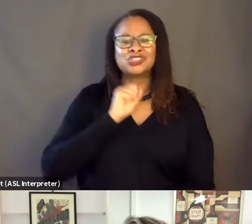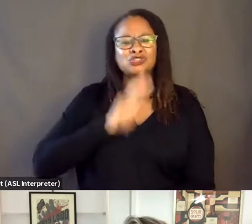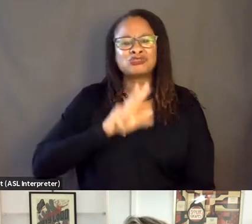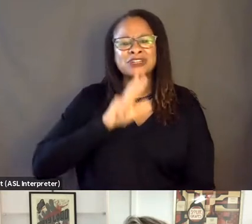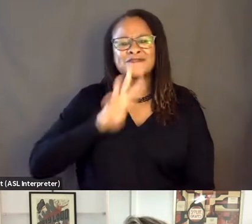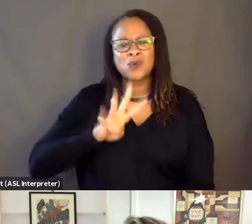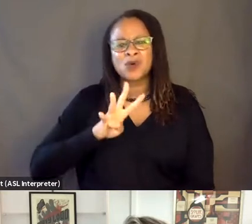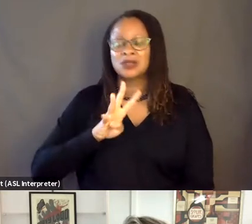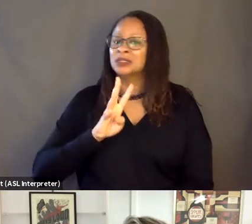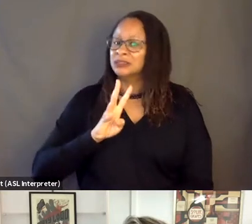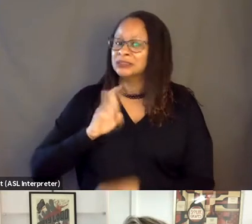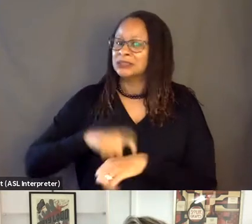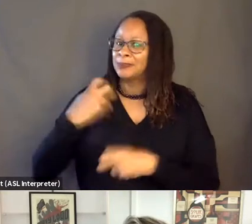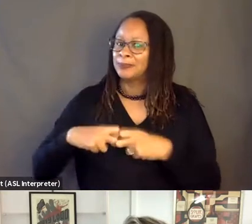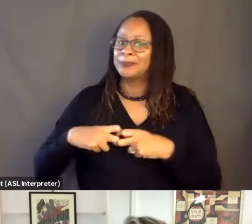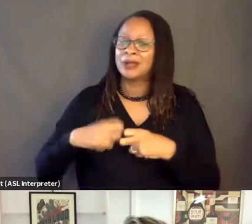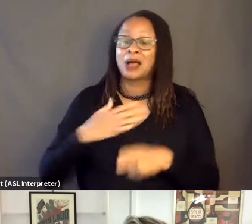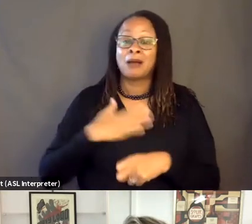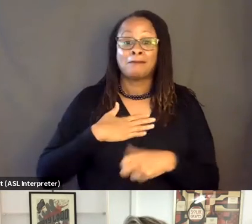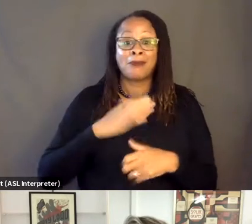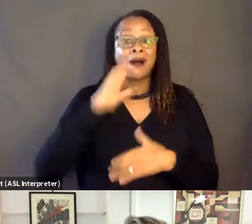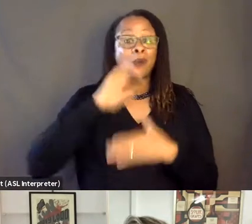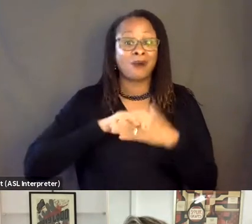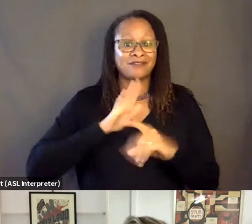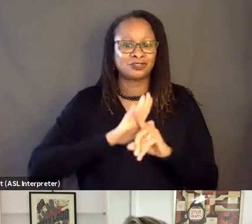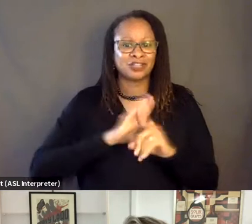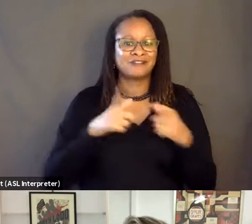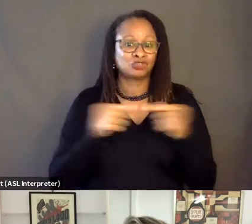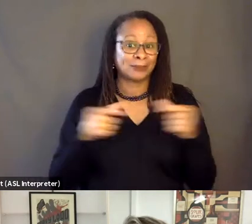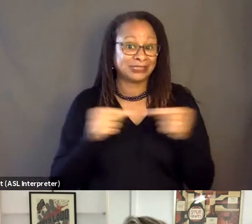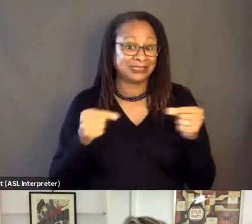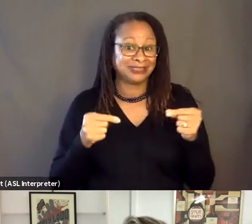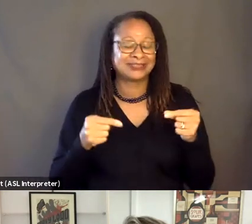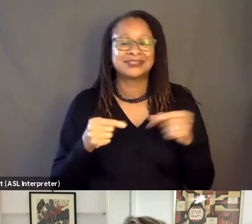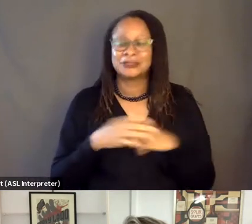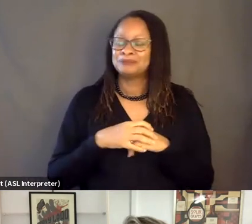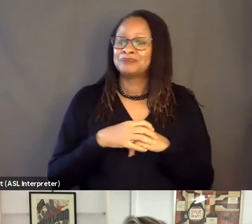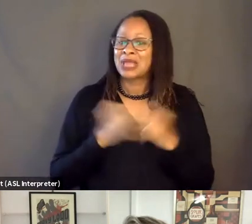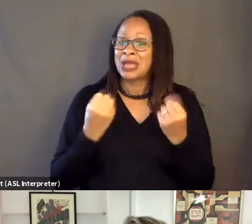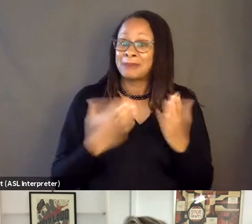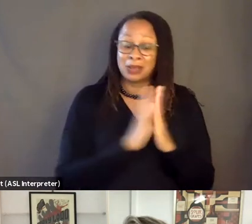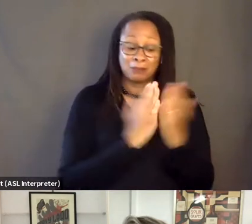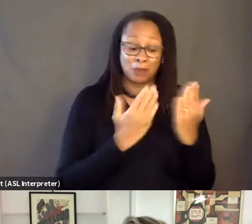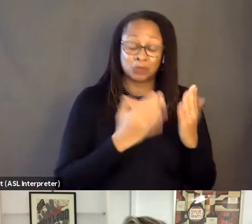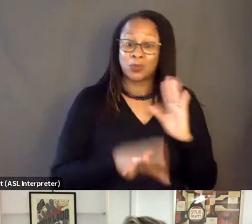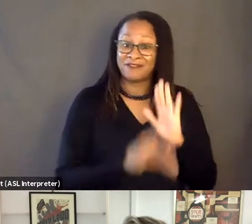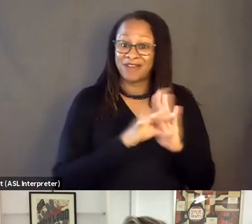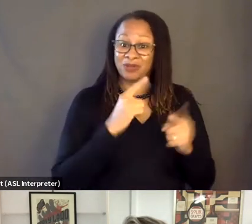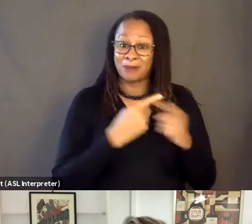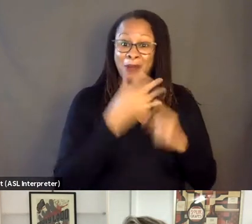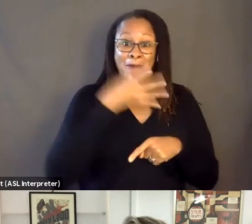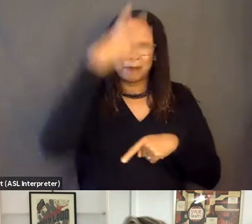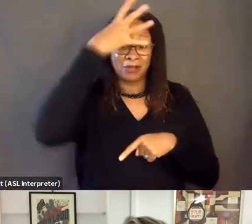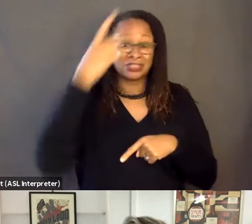pretty tough. My wife's Japanese, and many of the books we'd found about autism and autism parenting